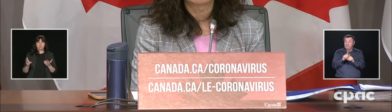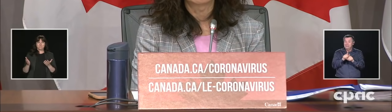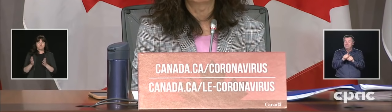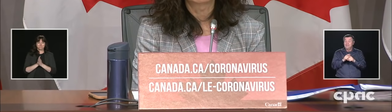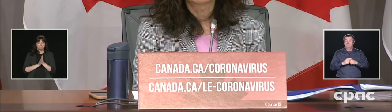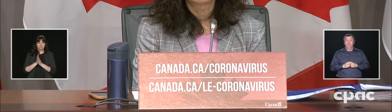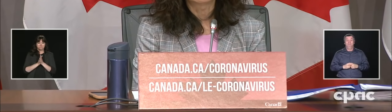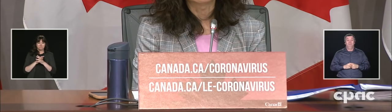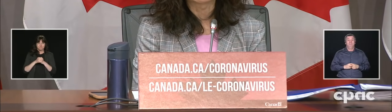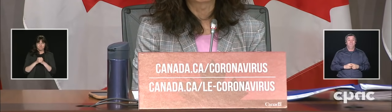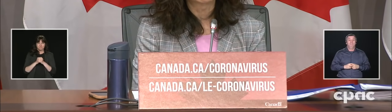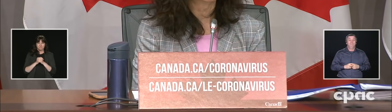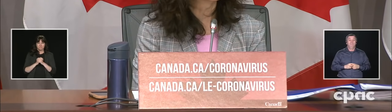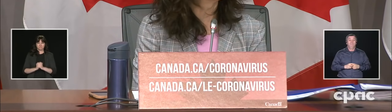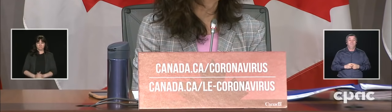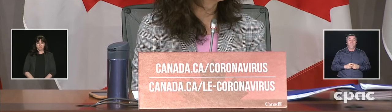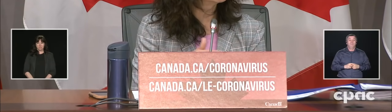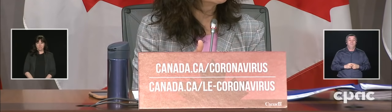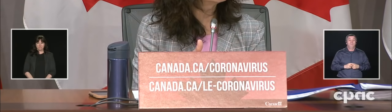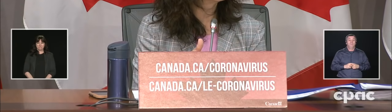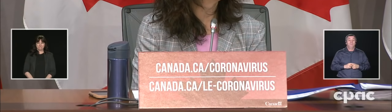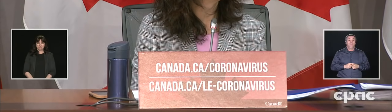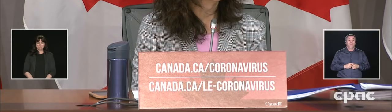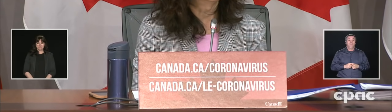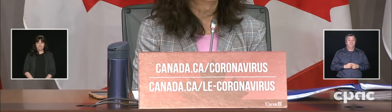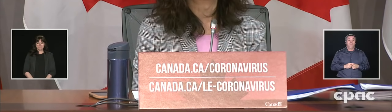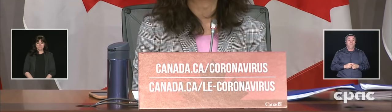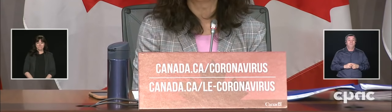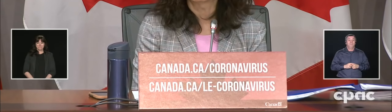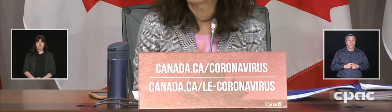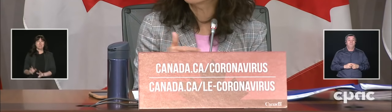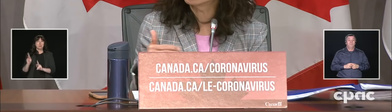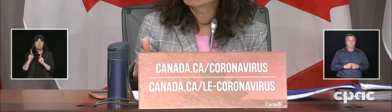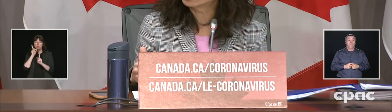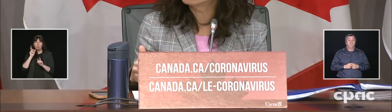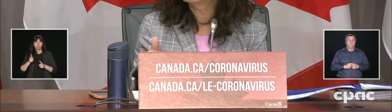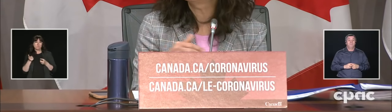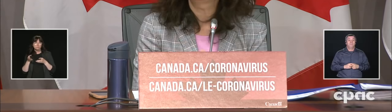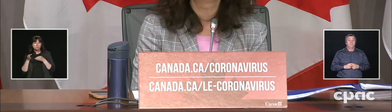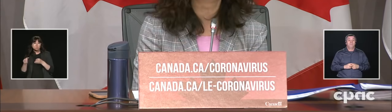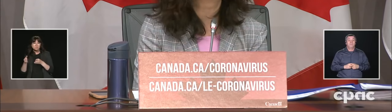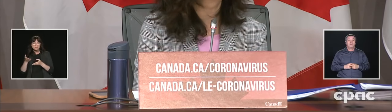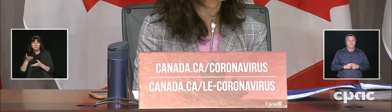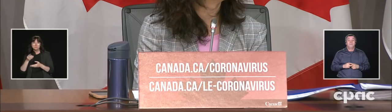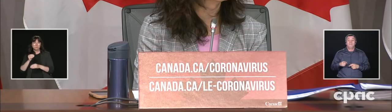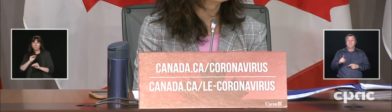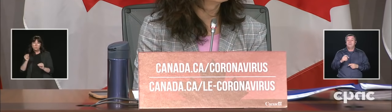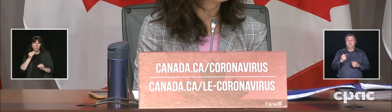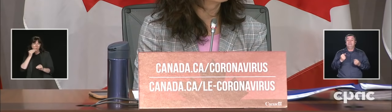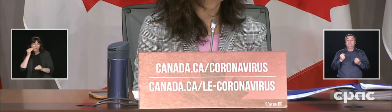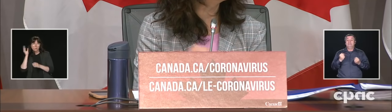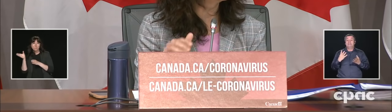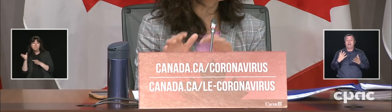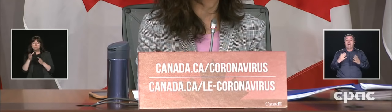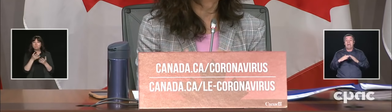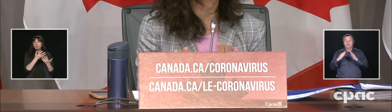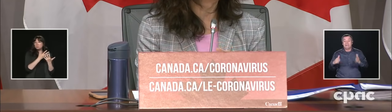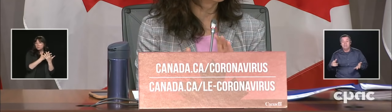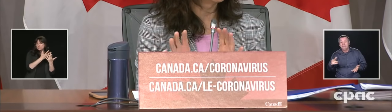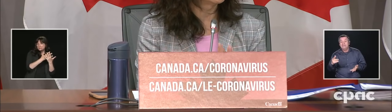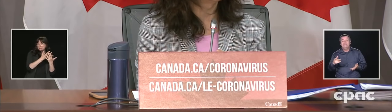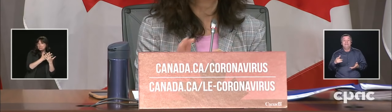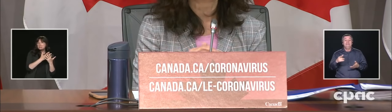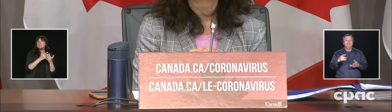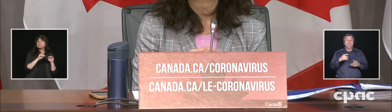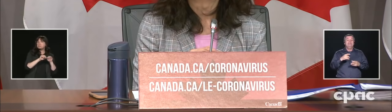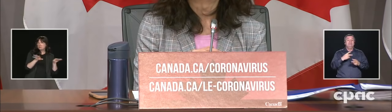have experiencing homelessness. Some of correctional institutes and others are really important